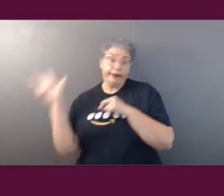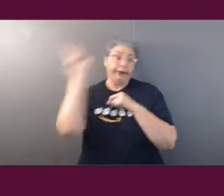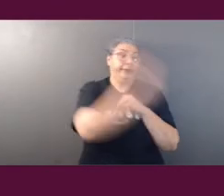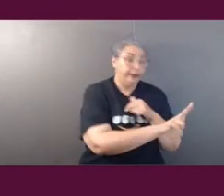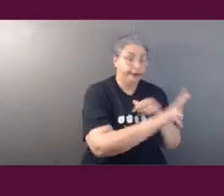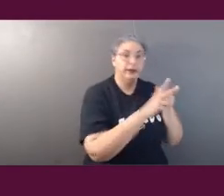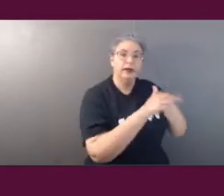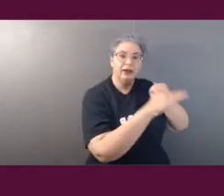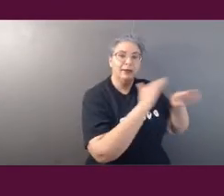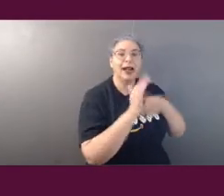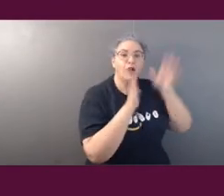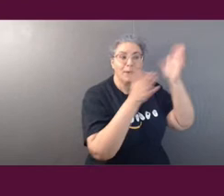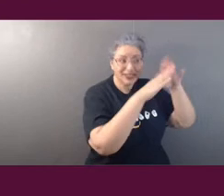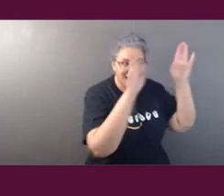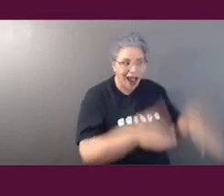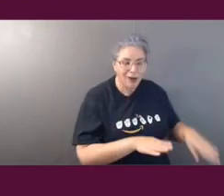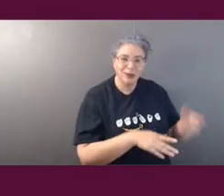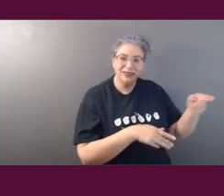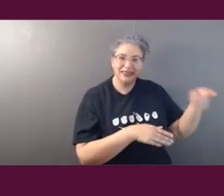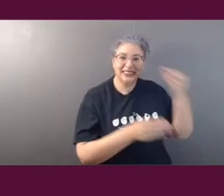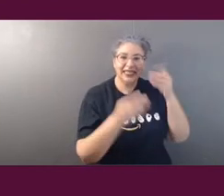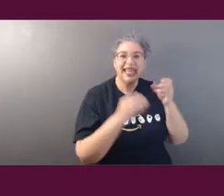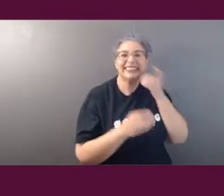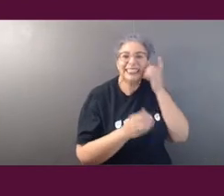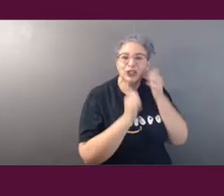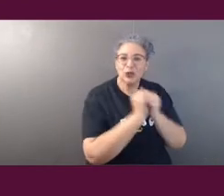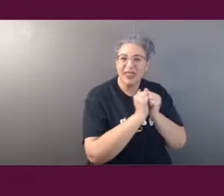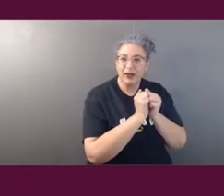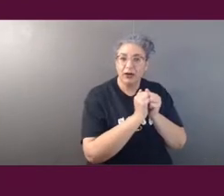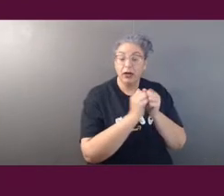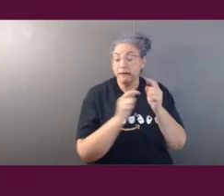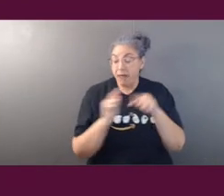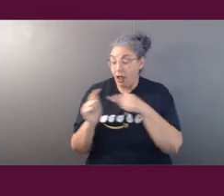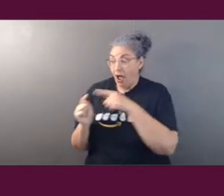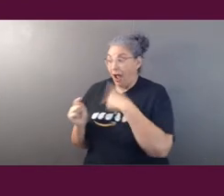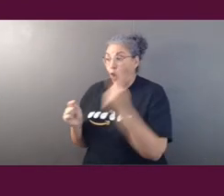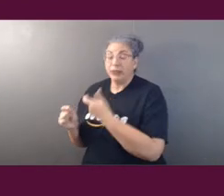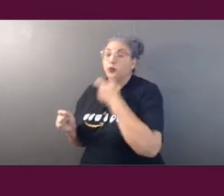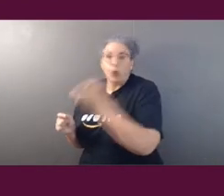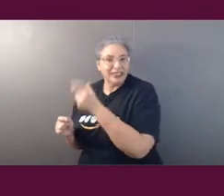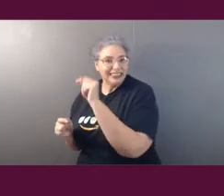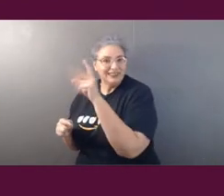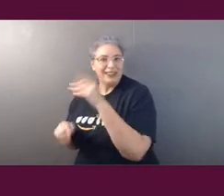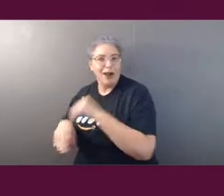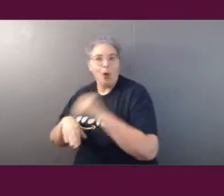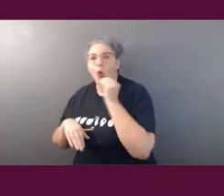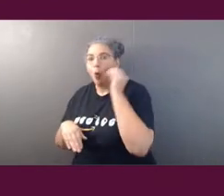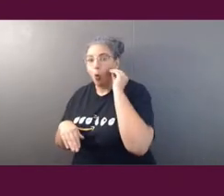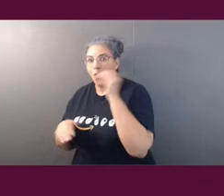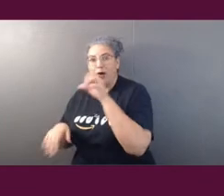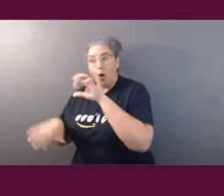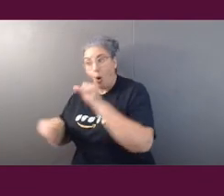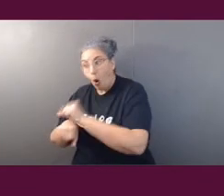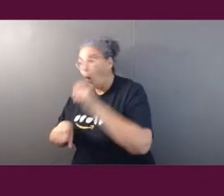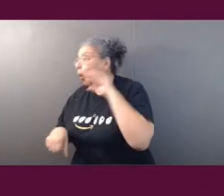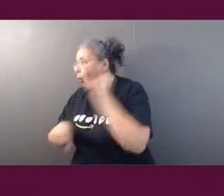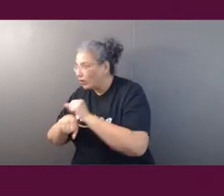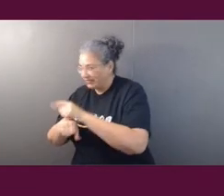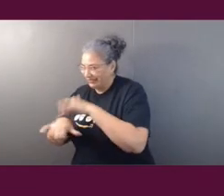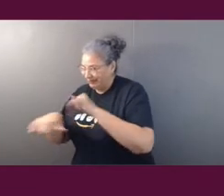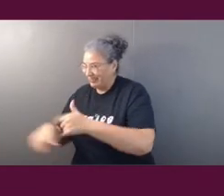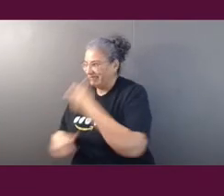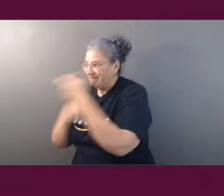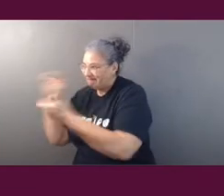TV. TV all the time. And never did I see people that looked like my family on TV. Never.